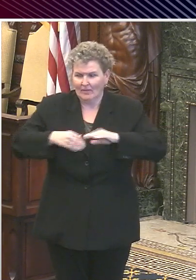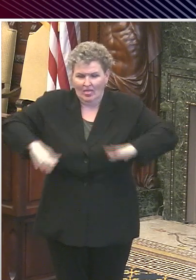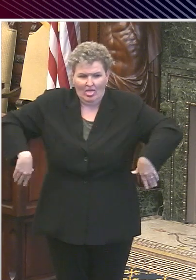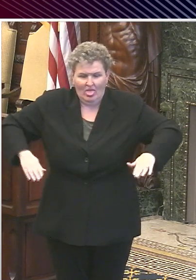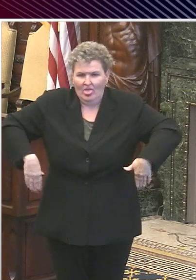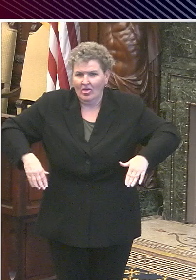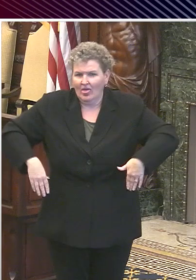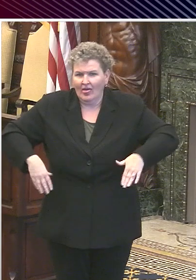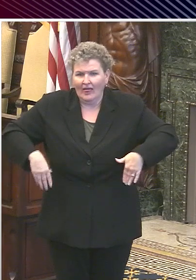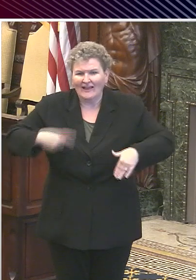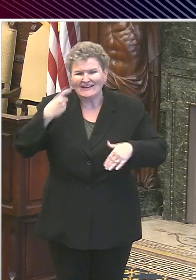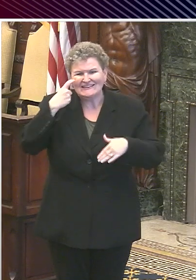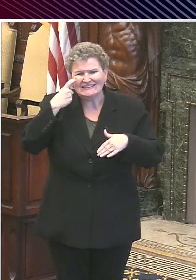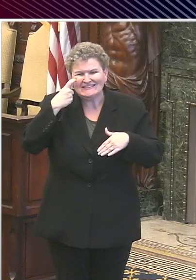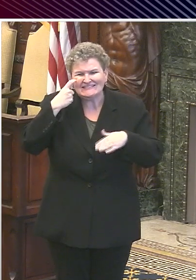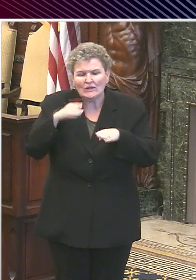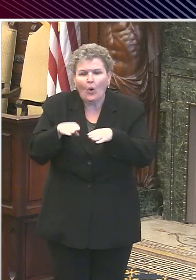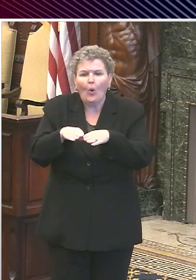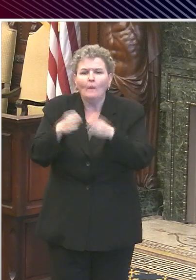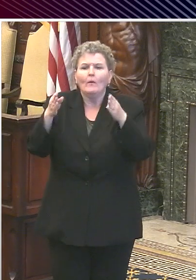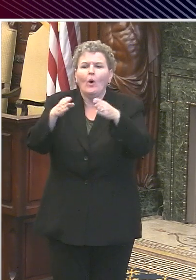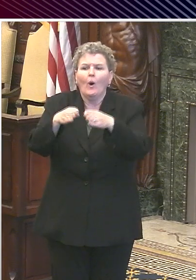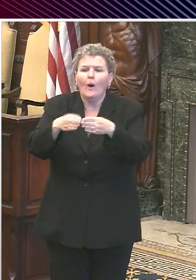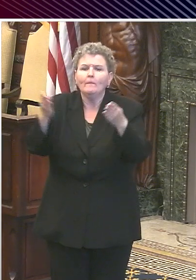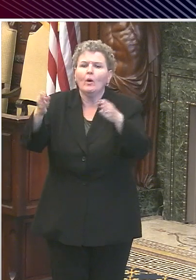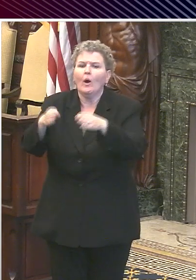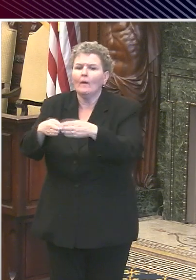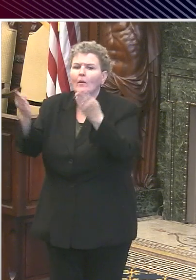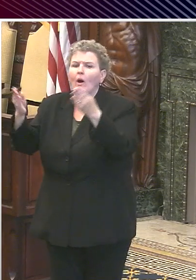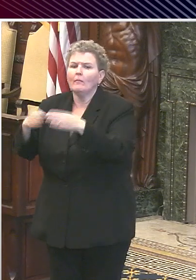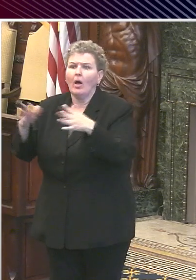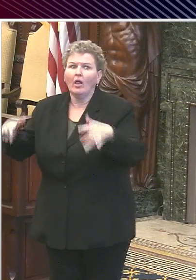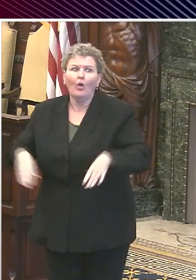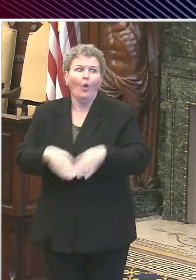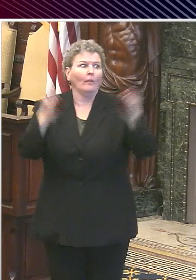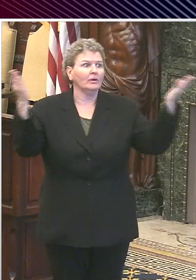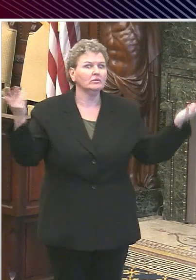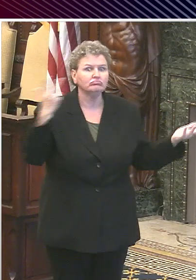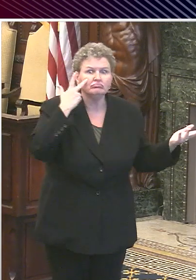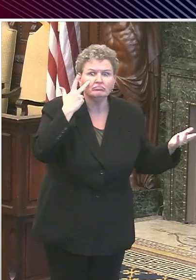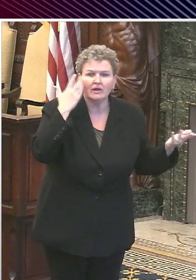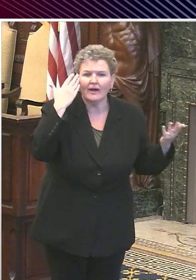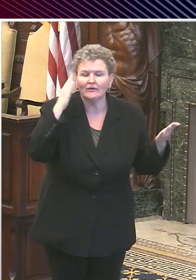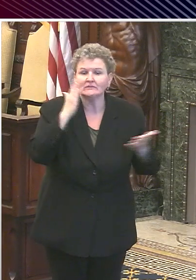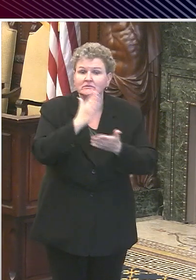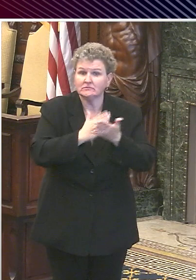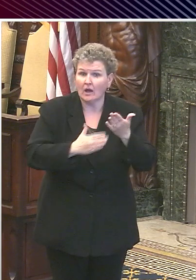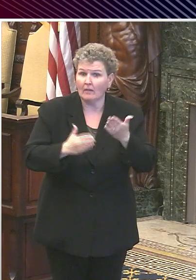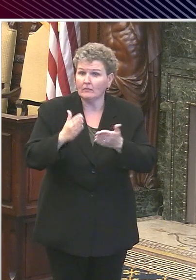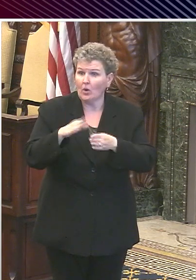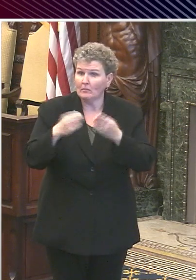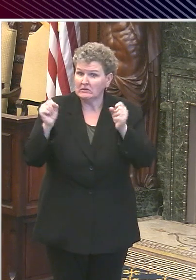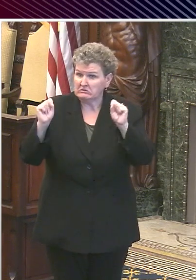reopen. So we don't know who's going to reopen, who isn't. There are restaurants that have the capacity to reopen indoors